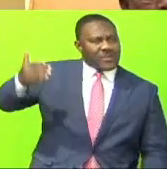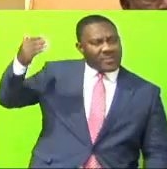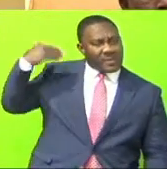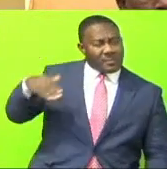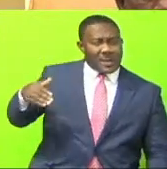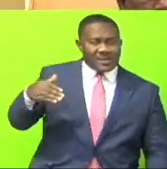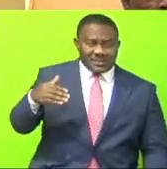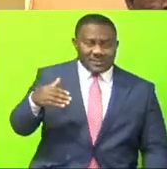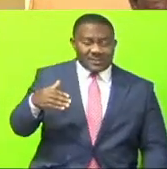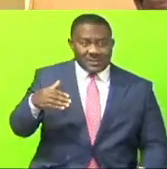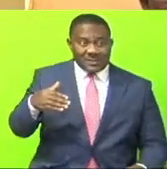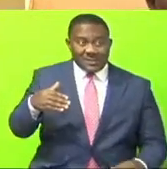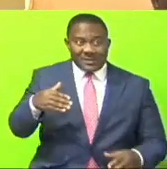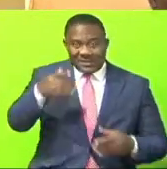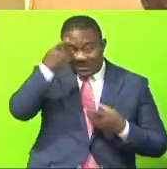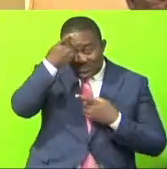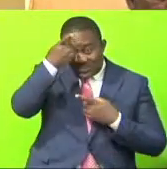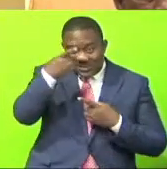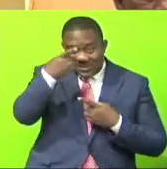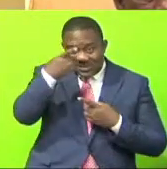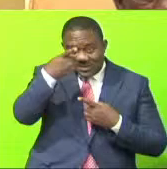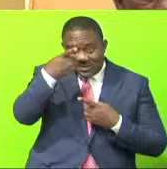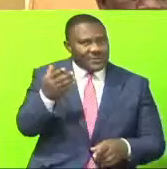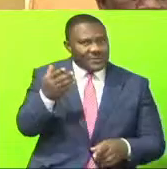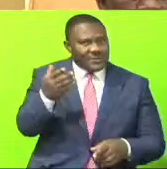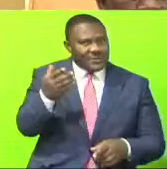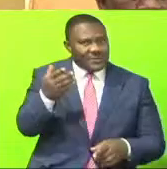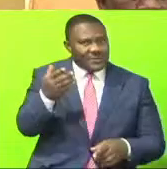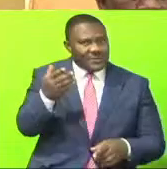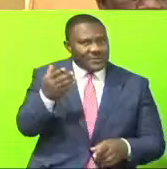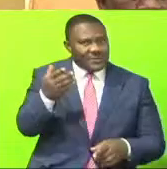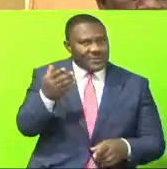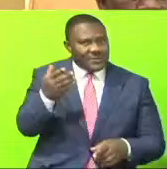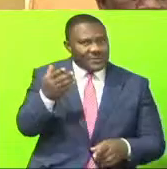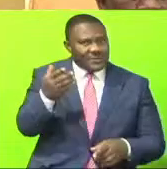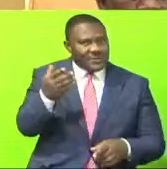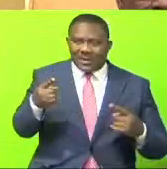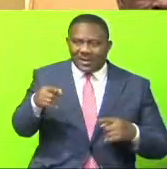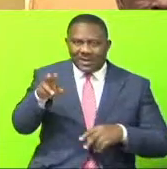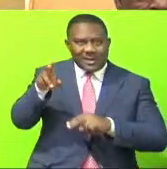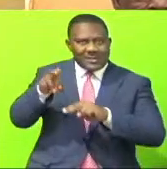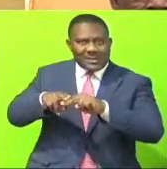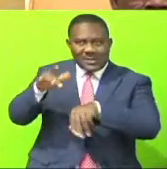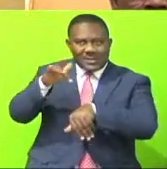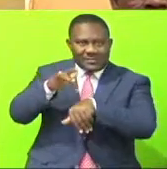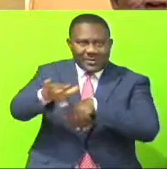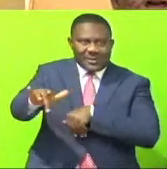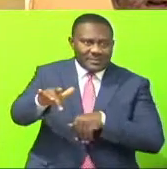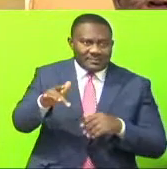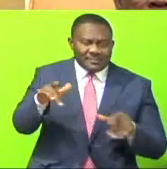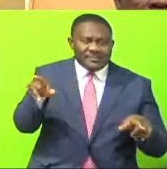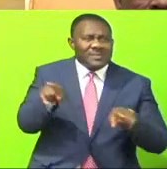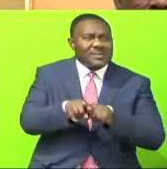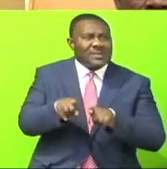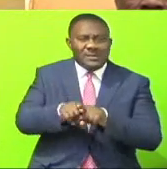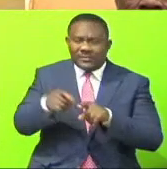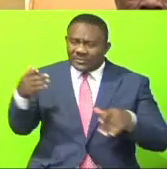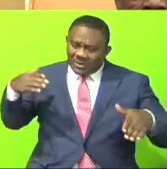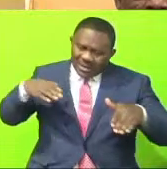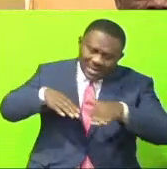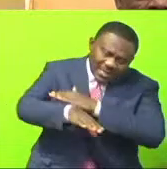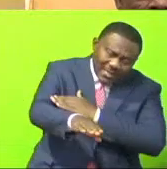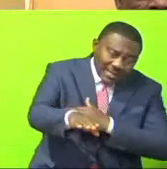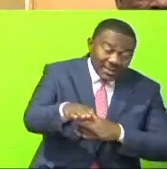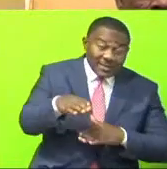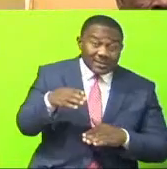predecessor, deems the seat vacant. The same way, vice versa. If you come here as an independent candidate, a member